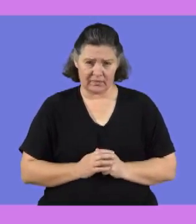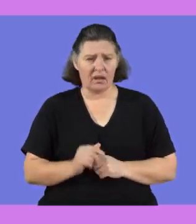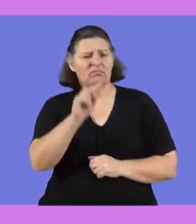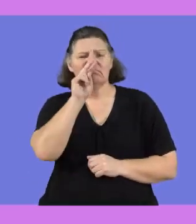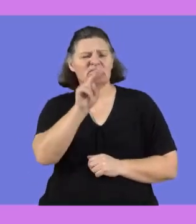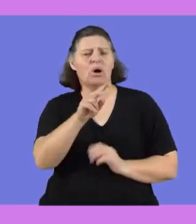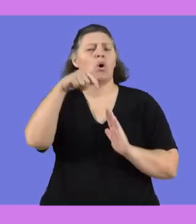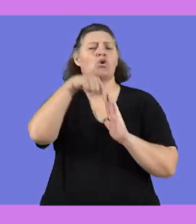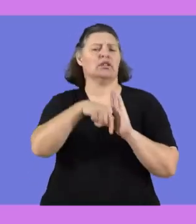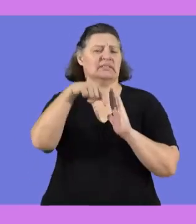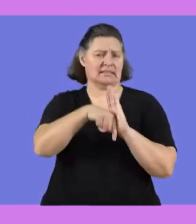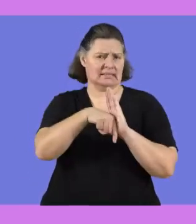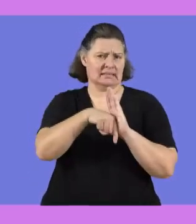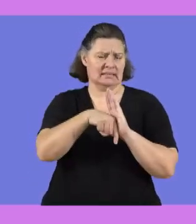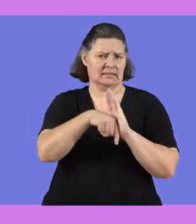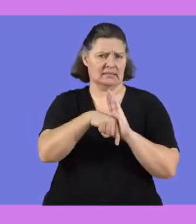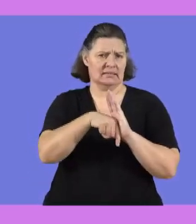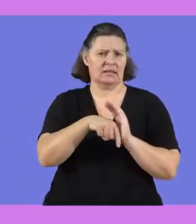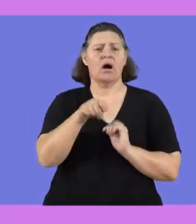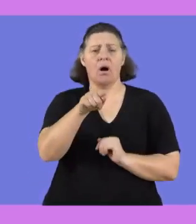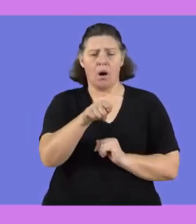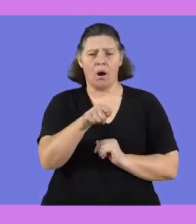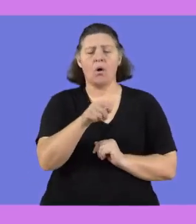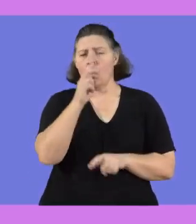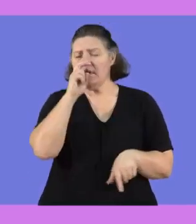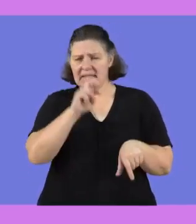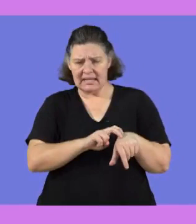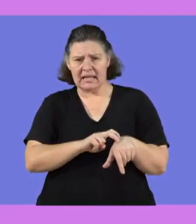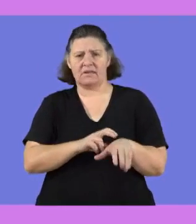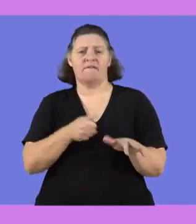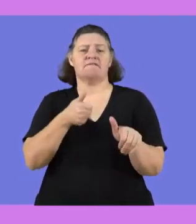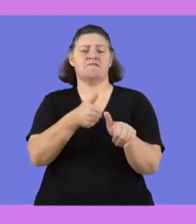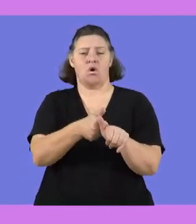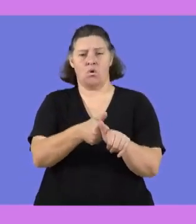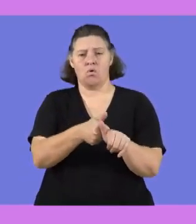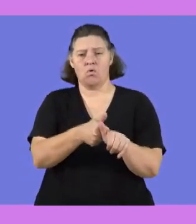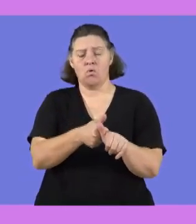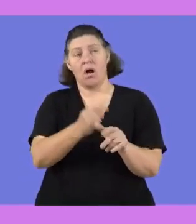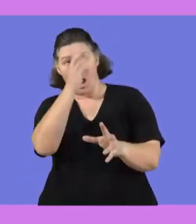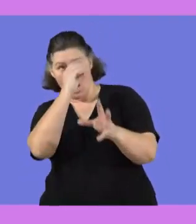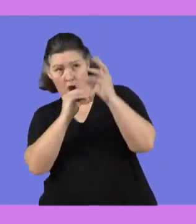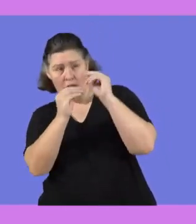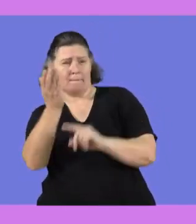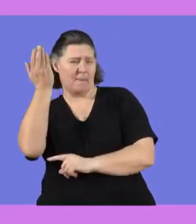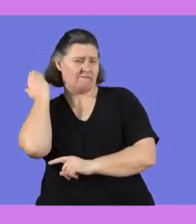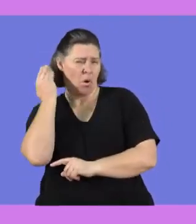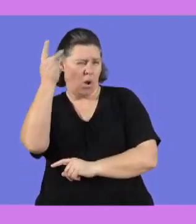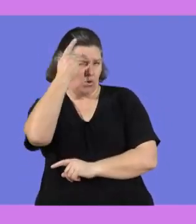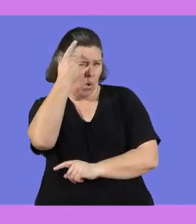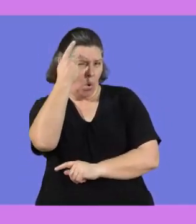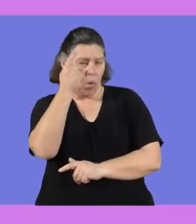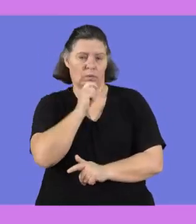have a look at the content that you will need, that we should apply in this lesson, what you've learned